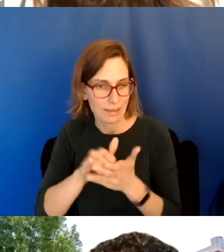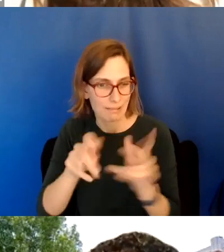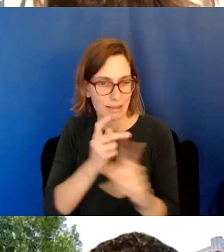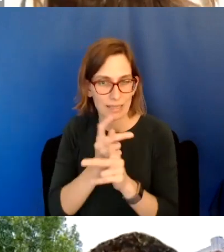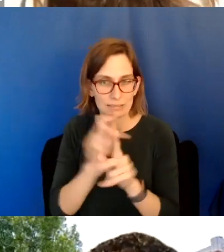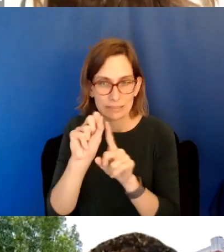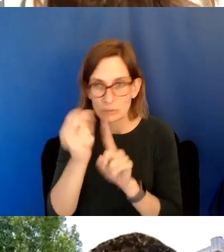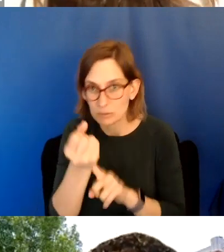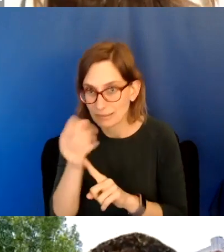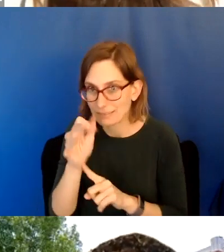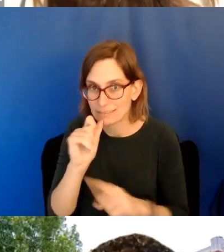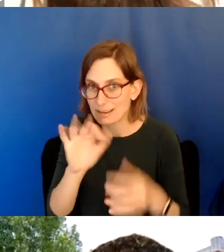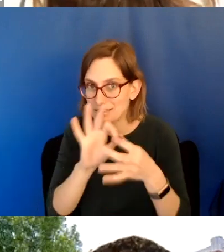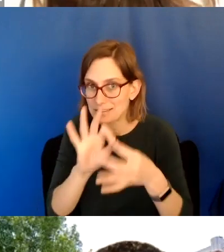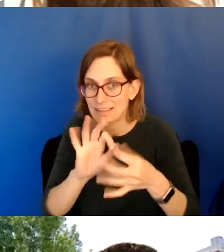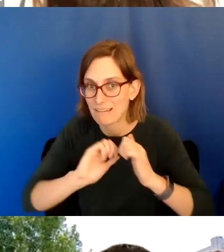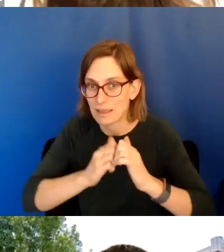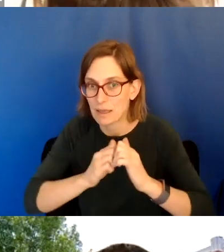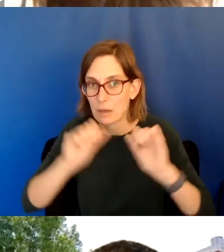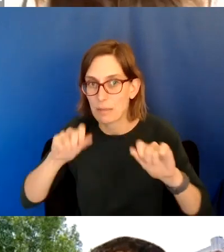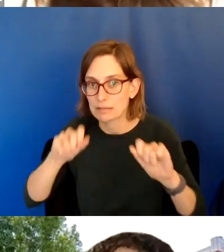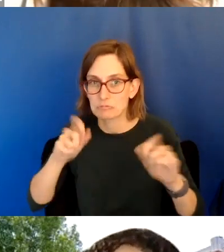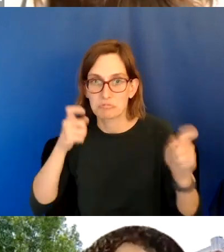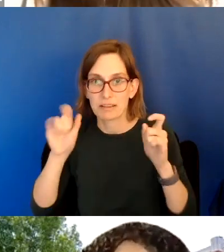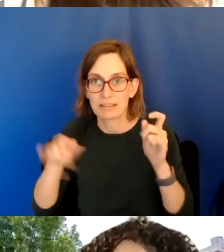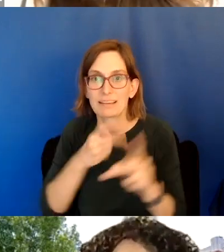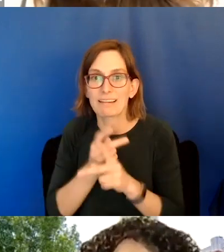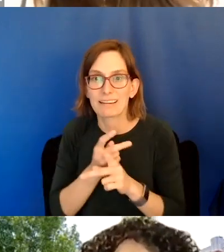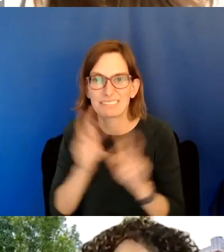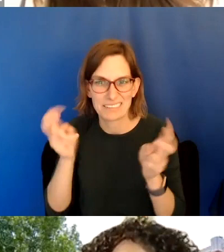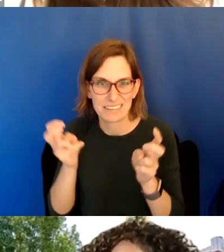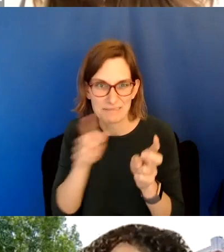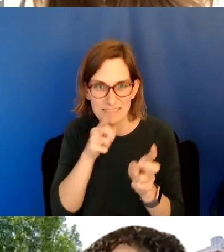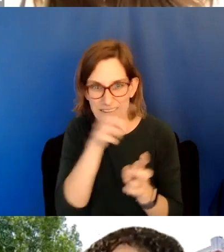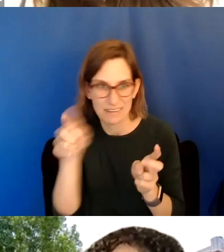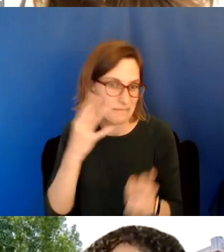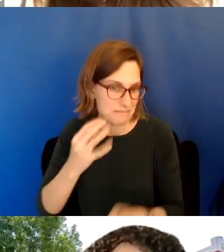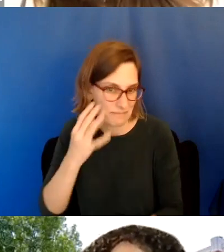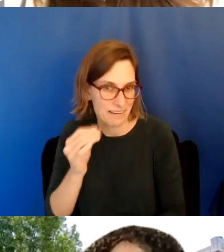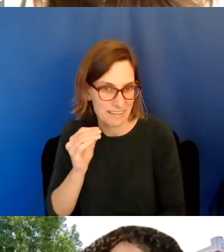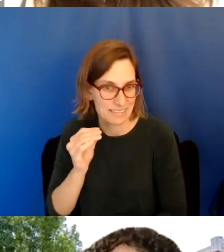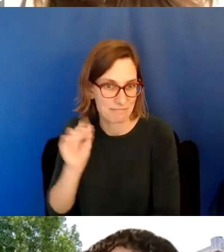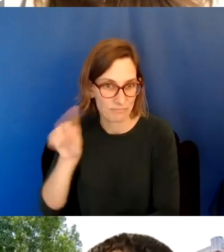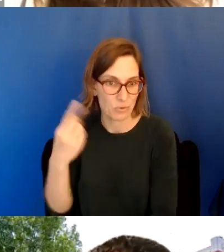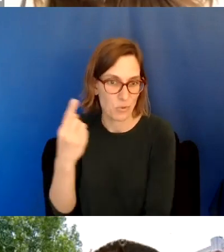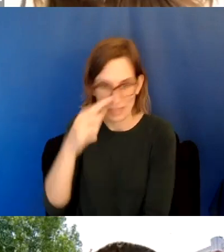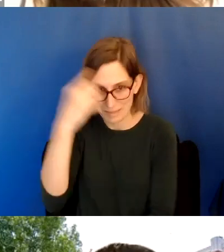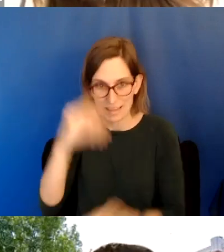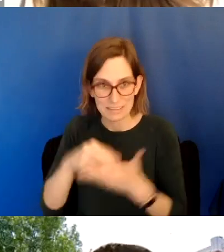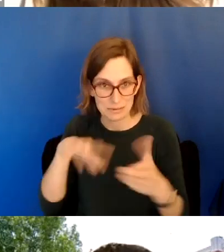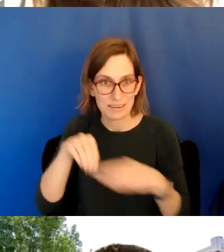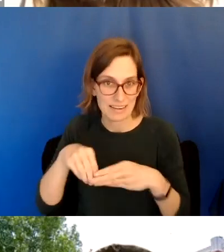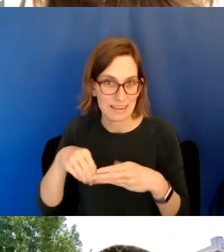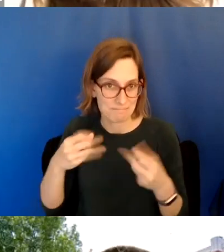can't relate, how would you possibly handle these types of issues? I'm sure you can relate. You're probably the only Black student in your